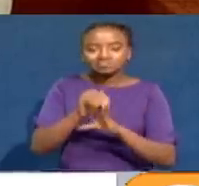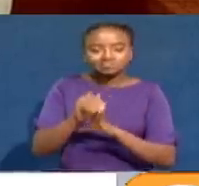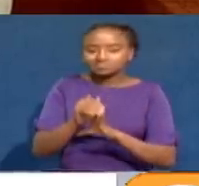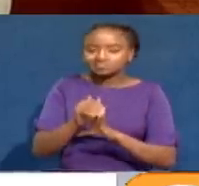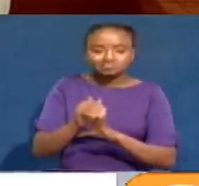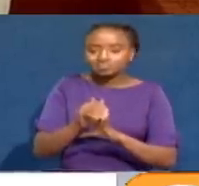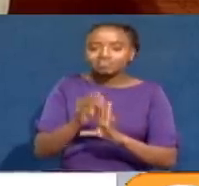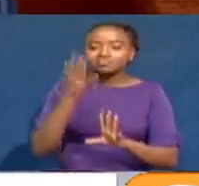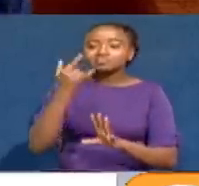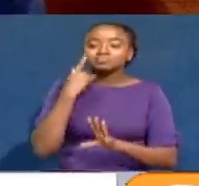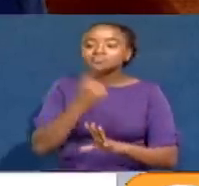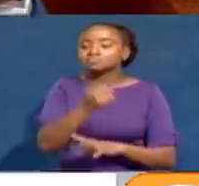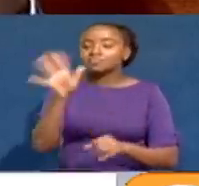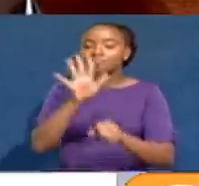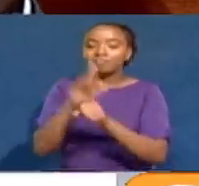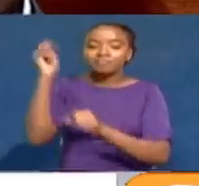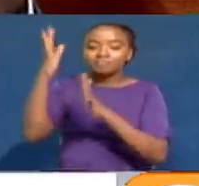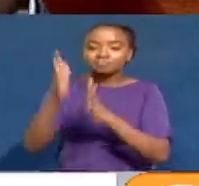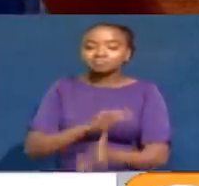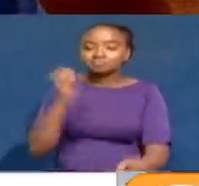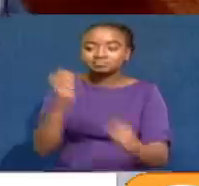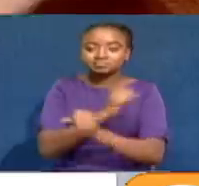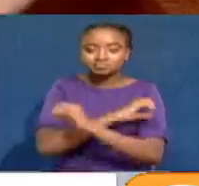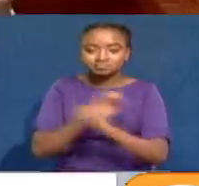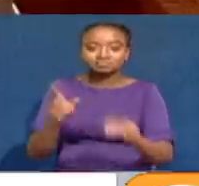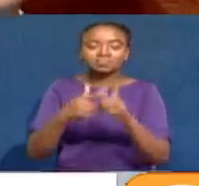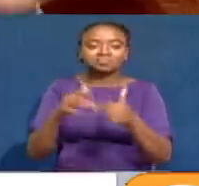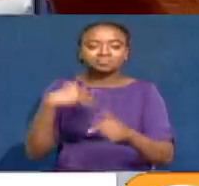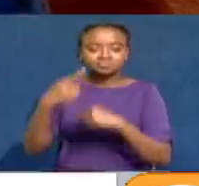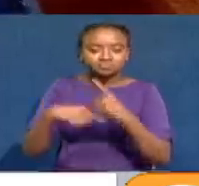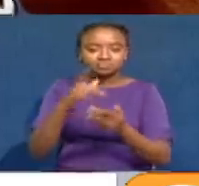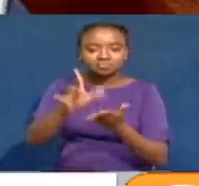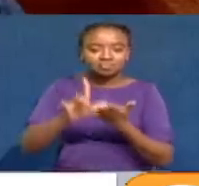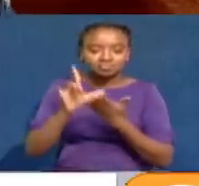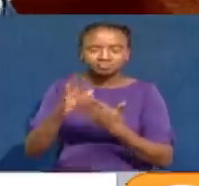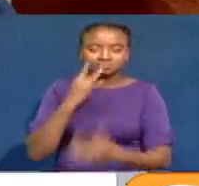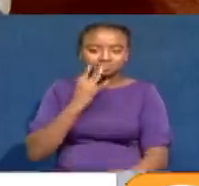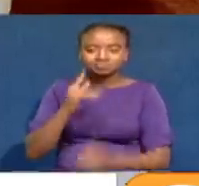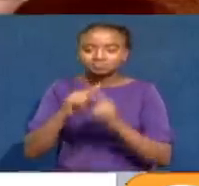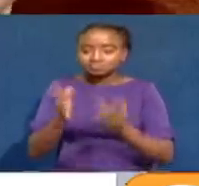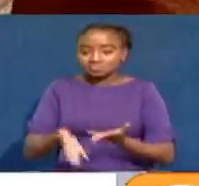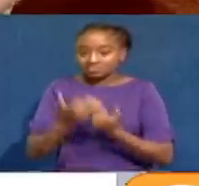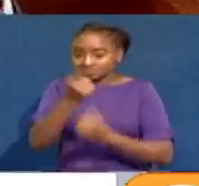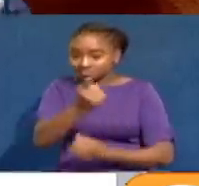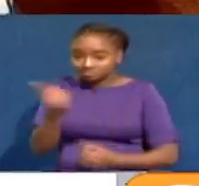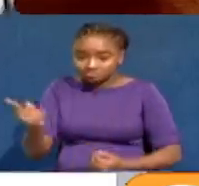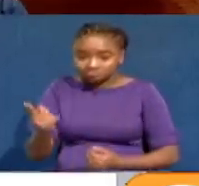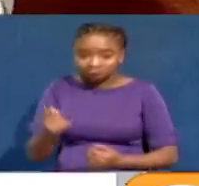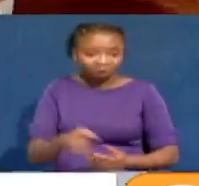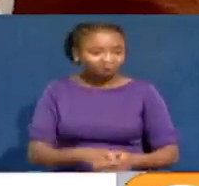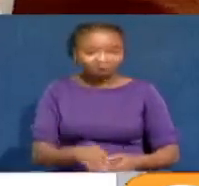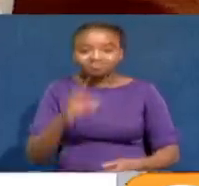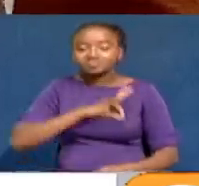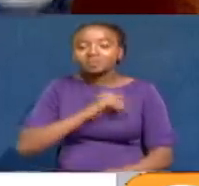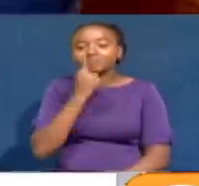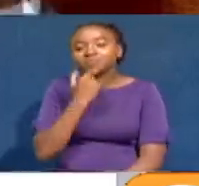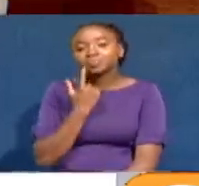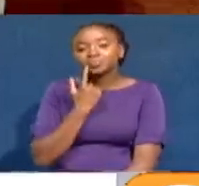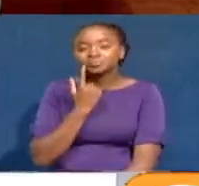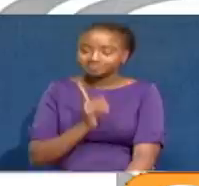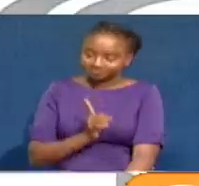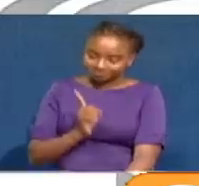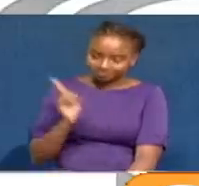many jobless Kenyans who have to Fuliza every day and Mswali every day. But the critical question remains, who benefits